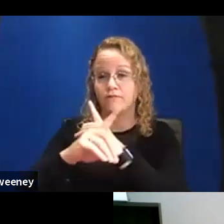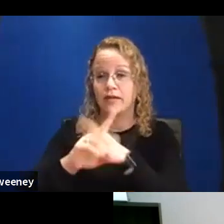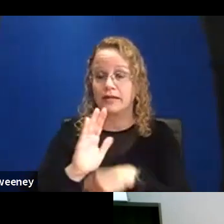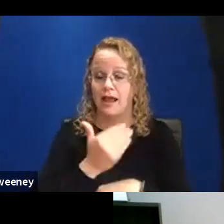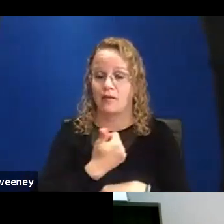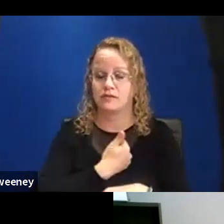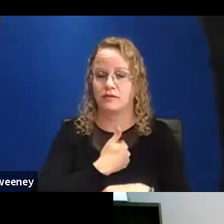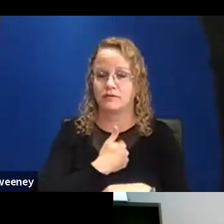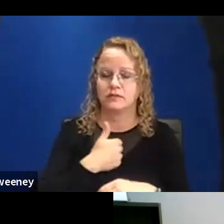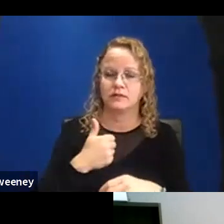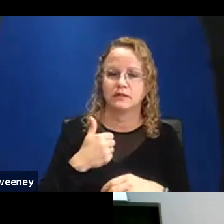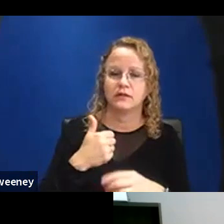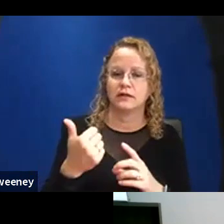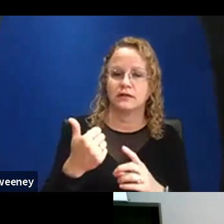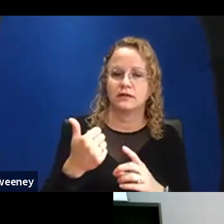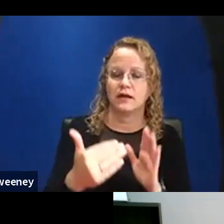infectious diseases, primarily, of course,